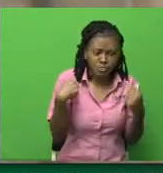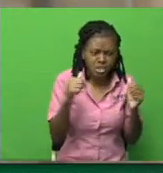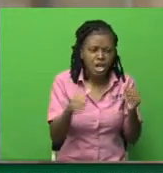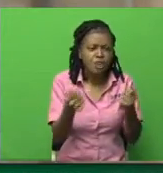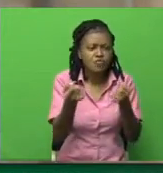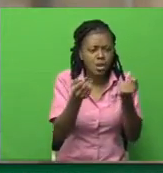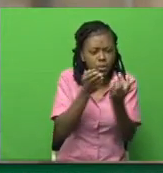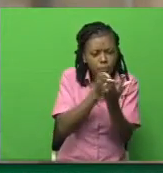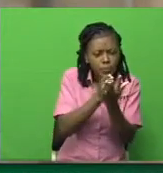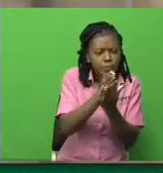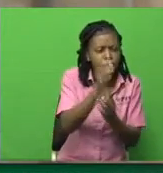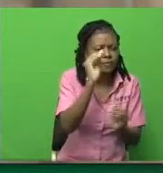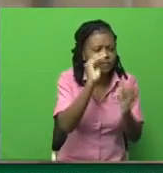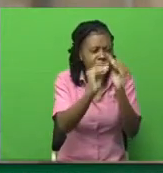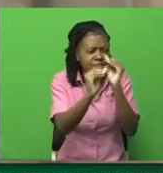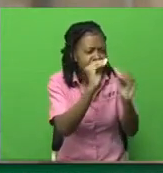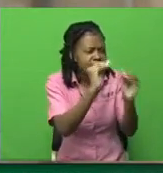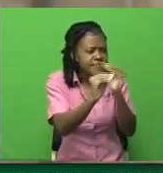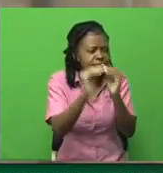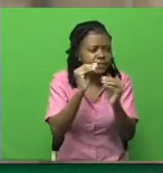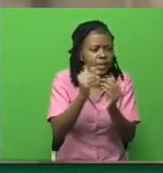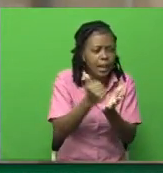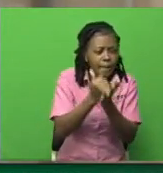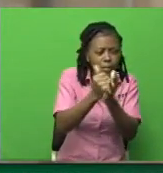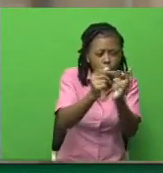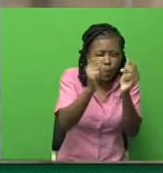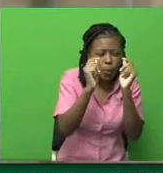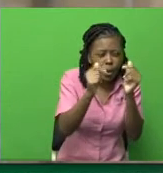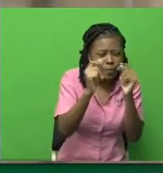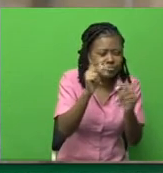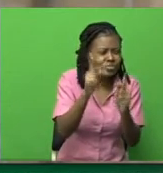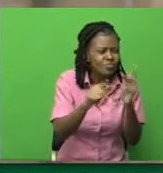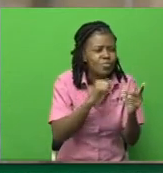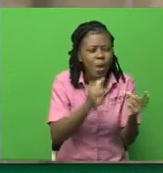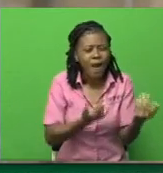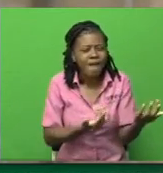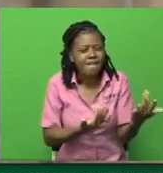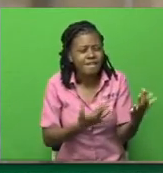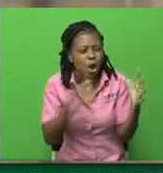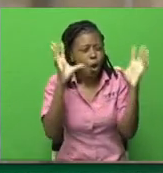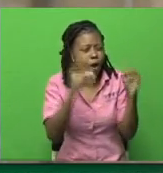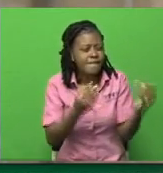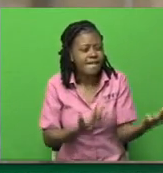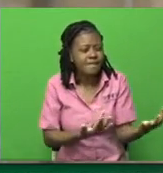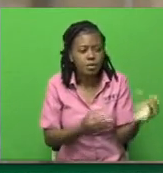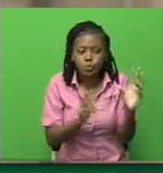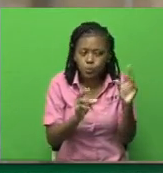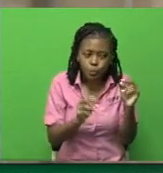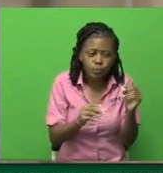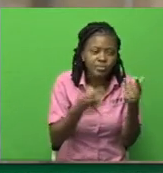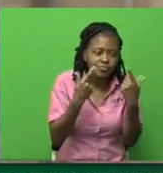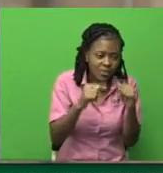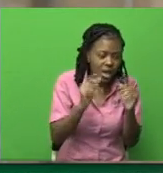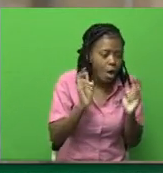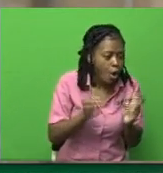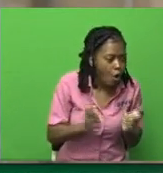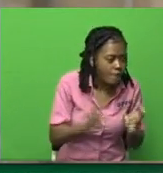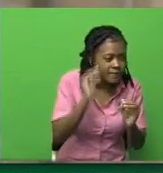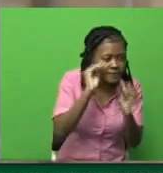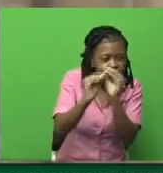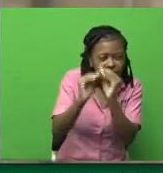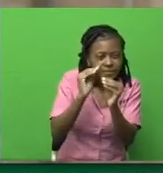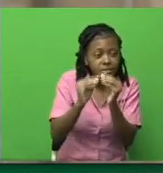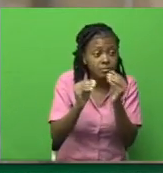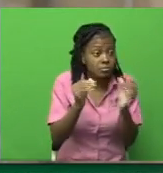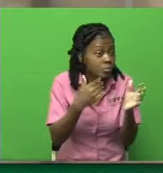its response time for disruption on its Network in extreme weather condition